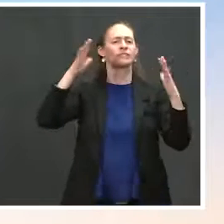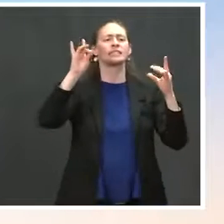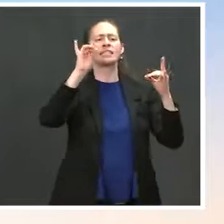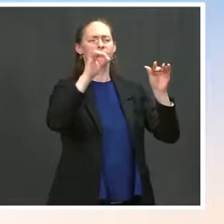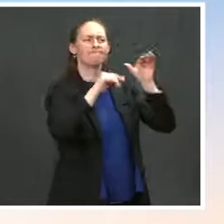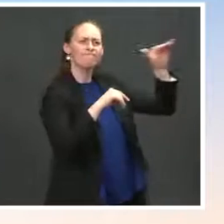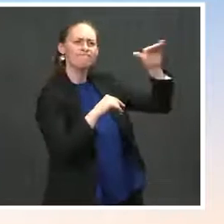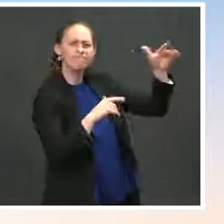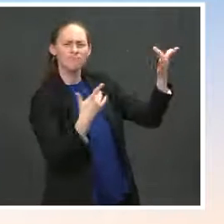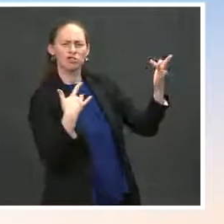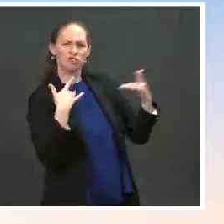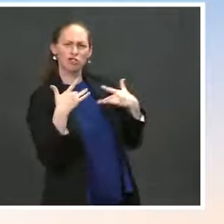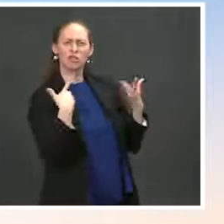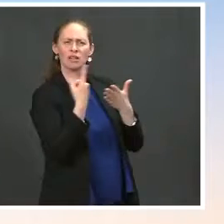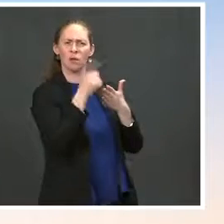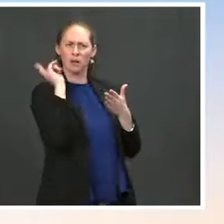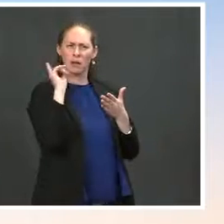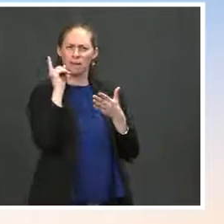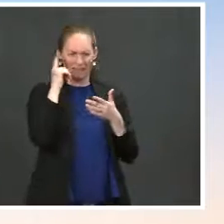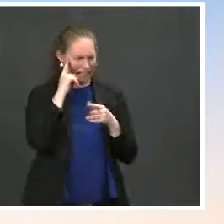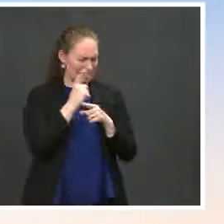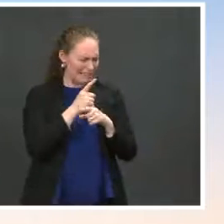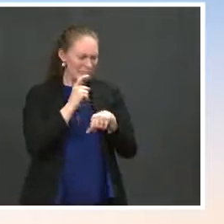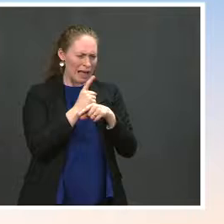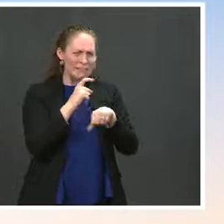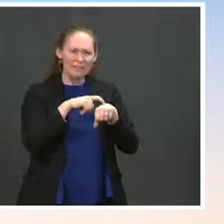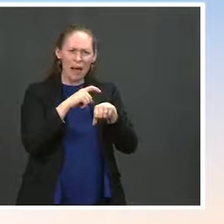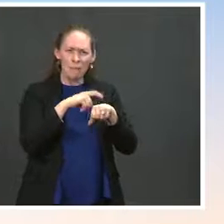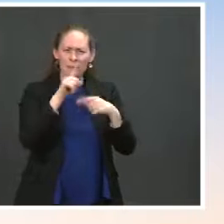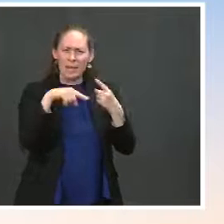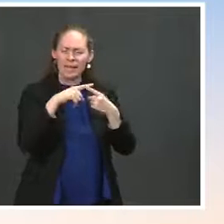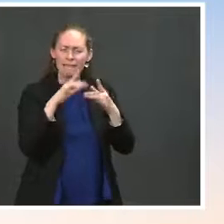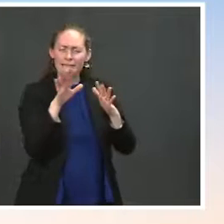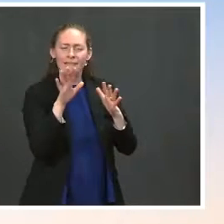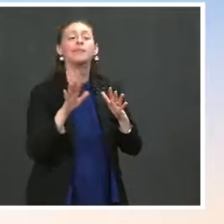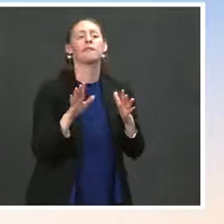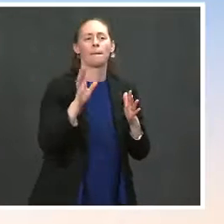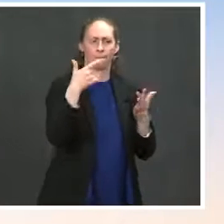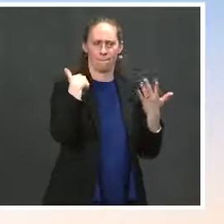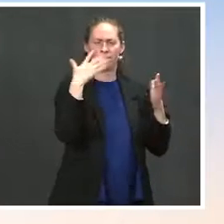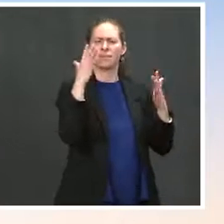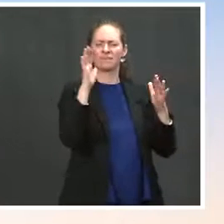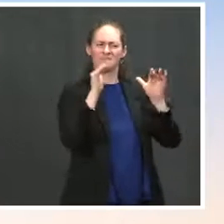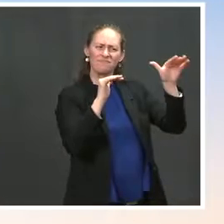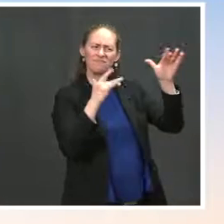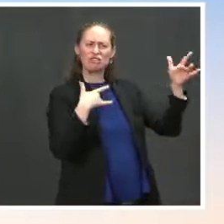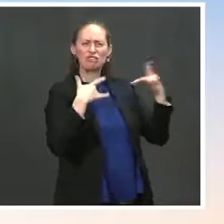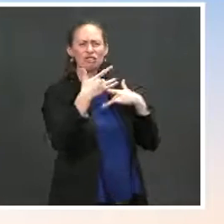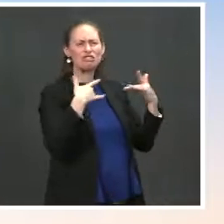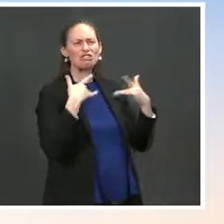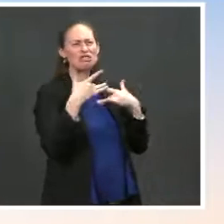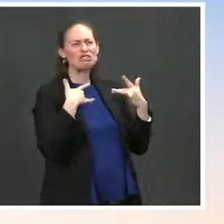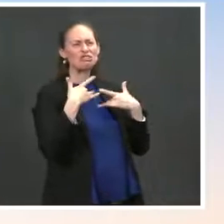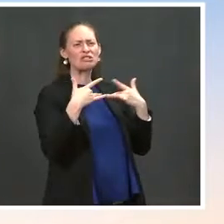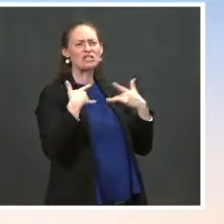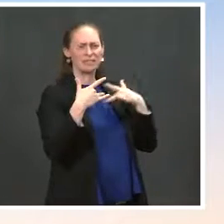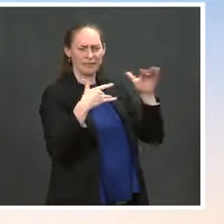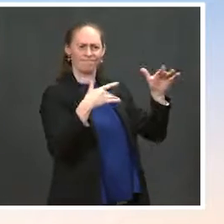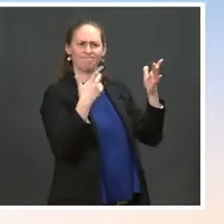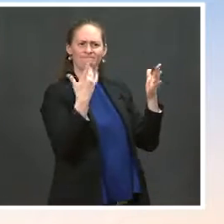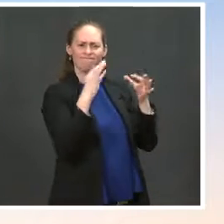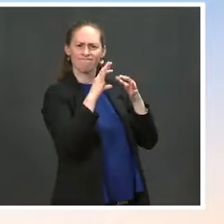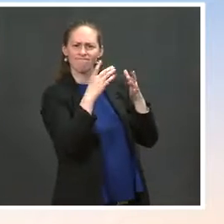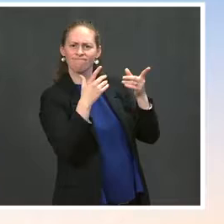just last week, if I'm remembering the timing correctly, and we have expressed our concerns over the course of the last few weeks about the buildup